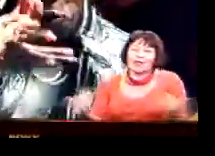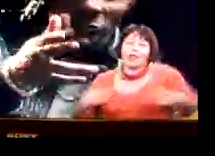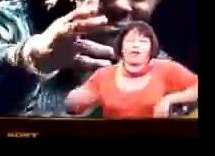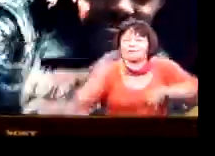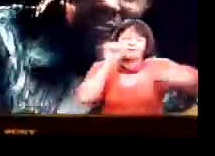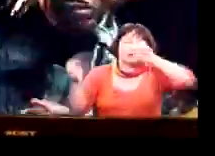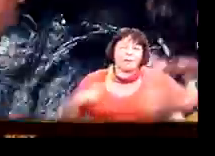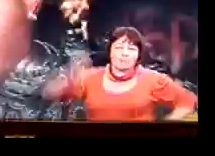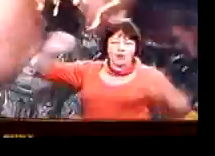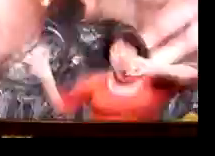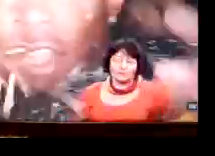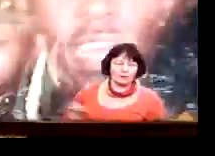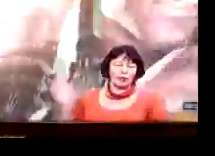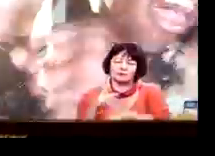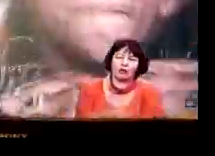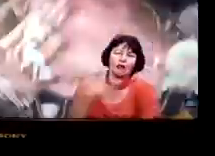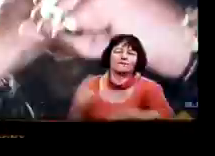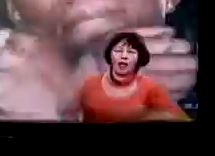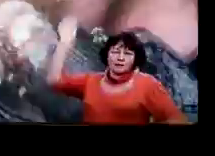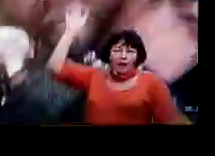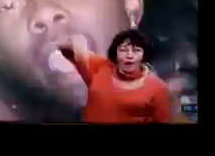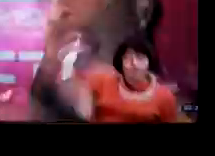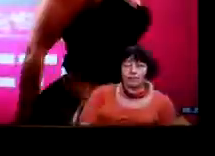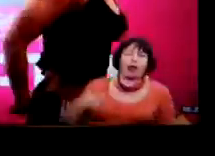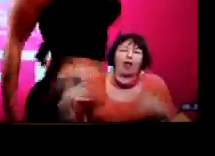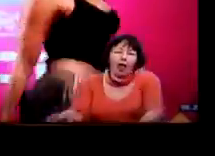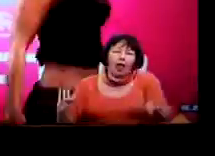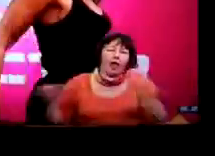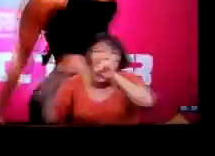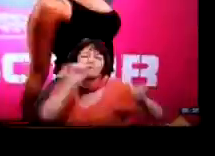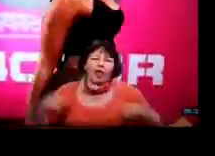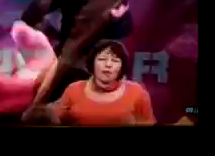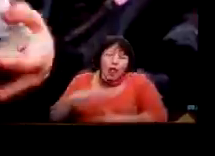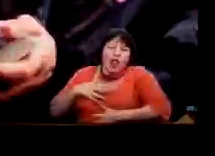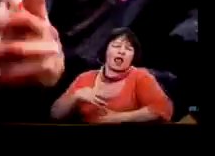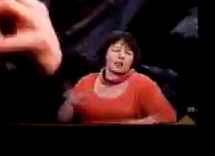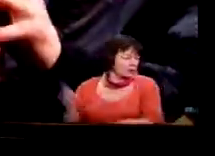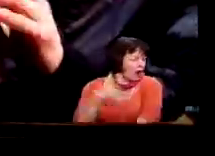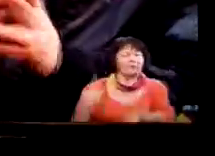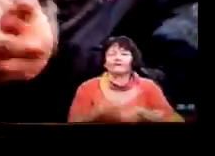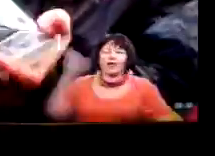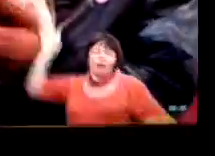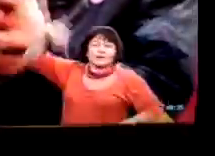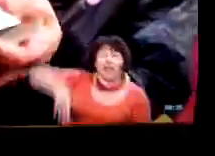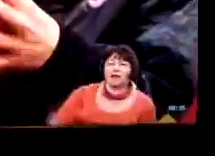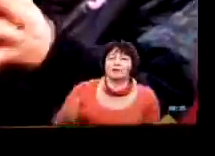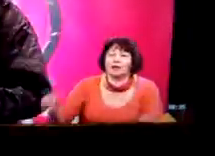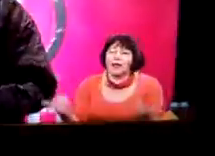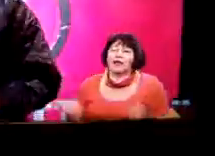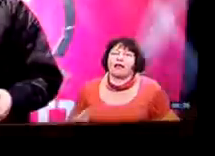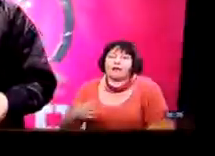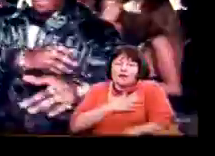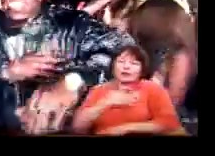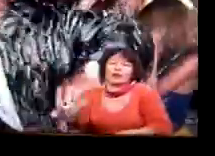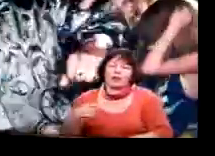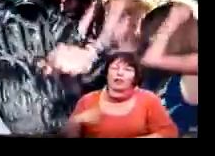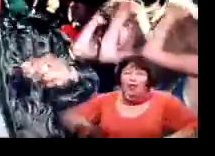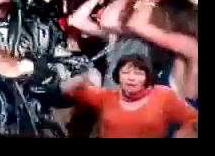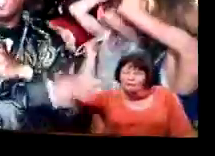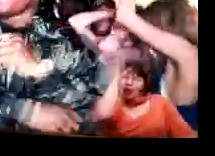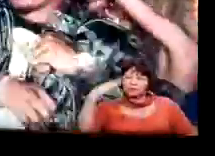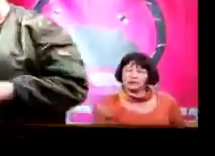it when you move like that. Slow, fast, up, down. Bring it back, I love it when you whine like that. Slow, fast, up, down. Bring it back, I love it when you flex